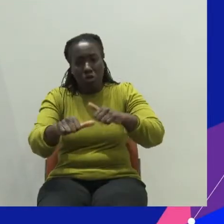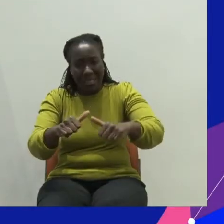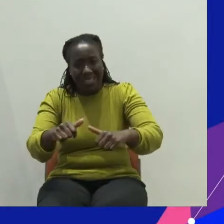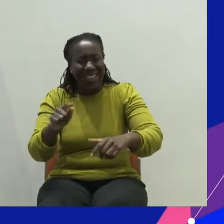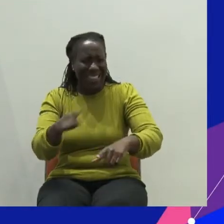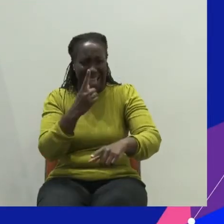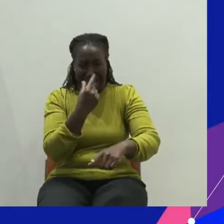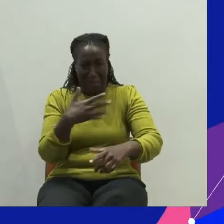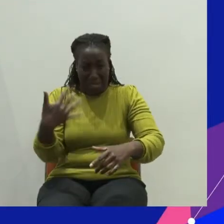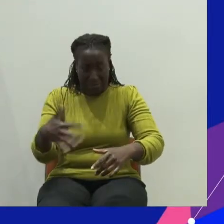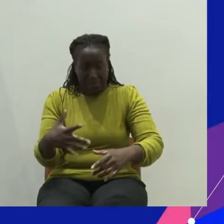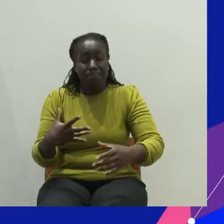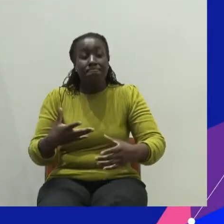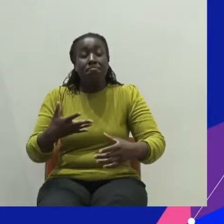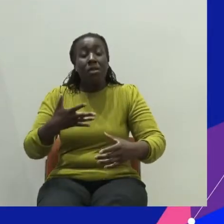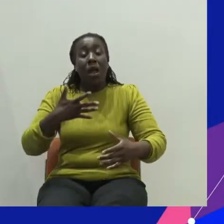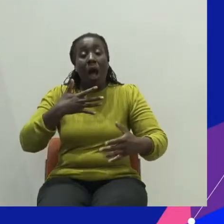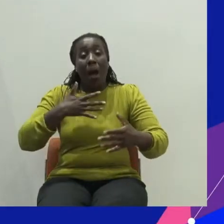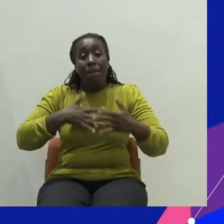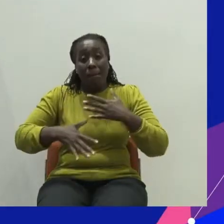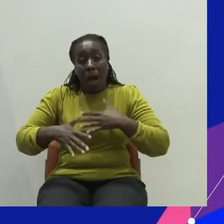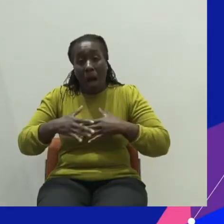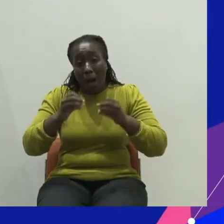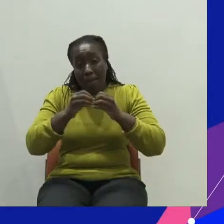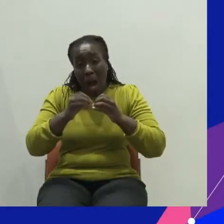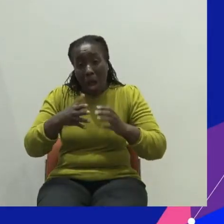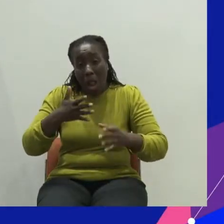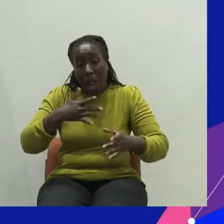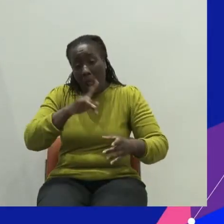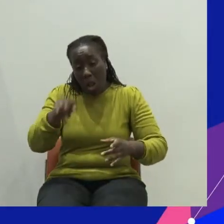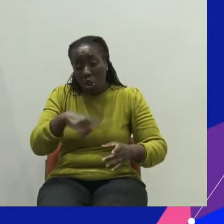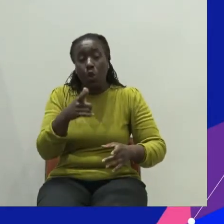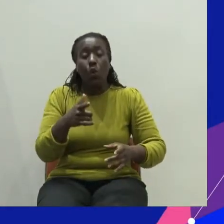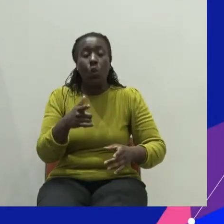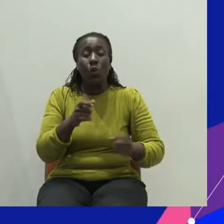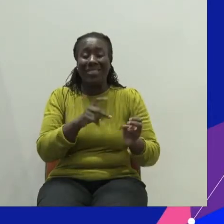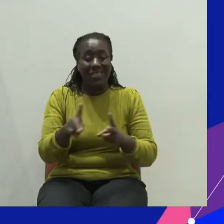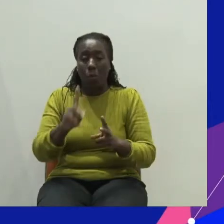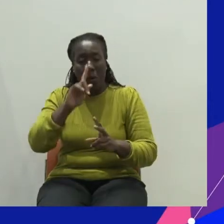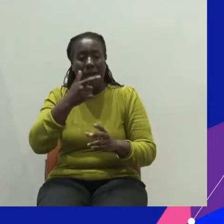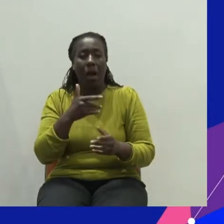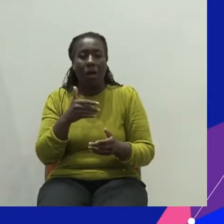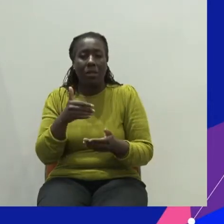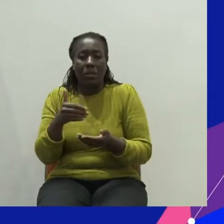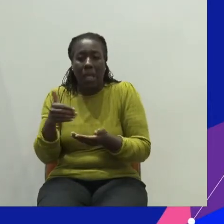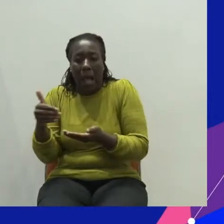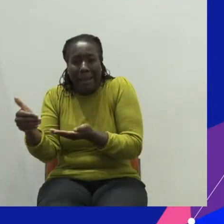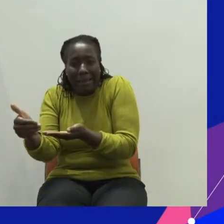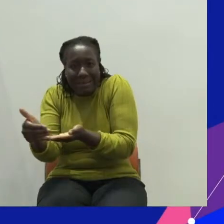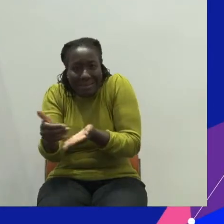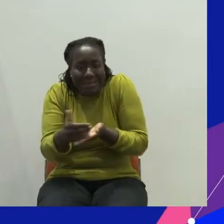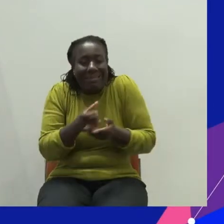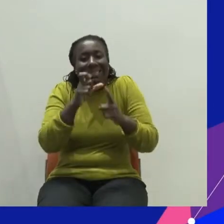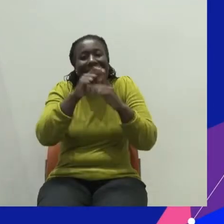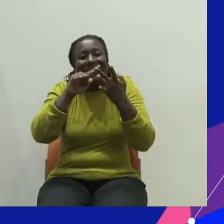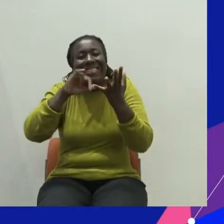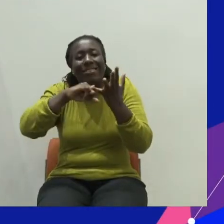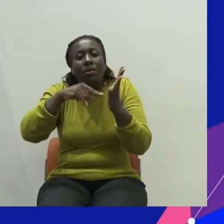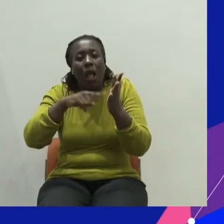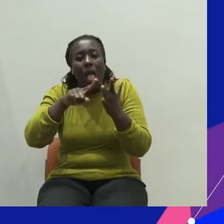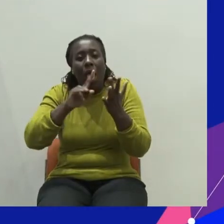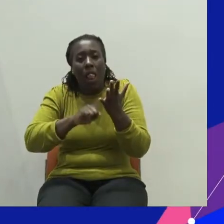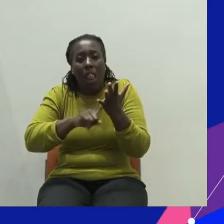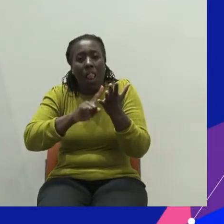So biological systems, I'll put it this way, we can't distill everything. Right? So you're absolutely right. If the answer